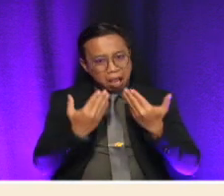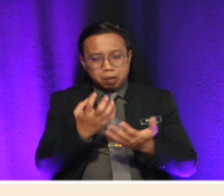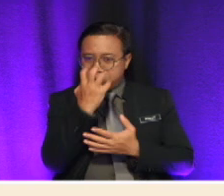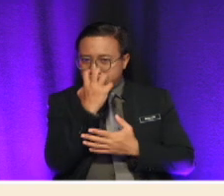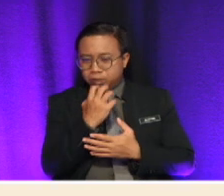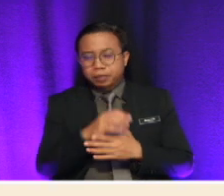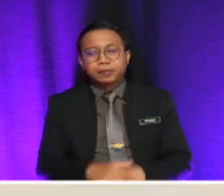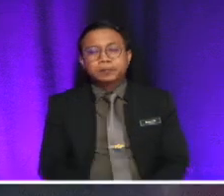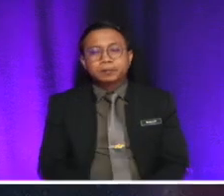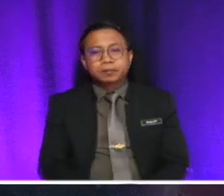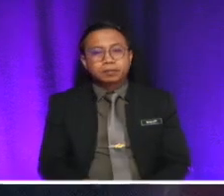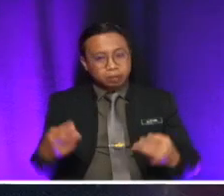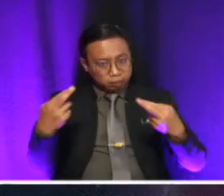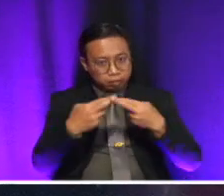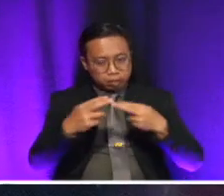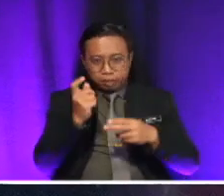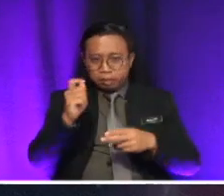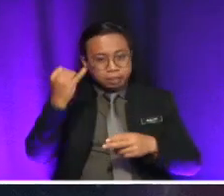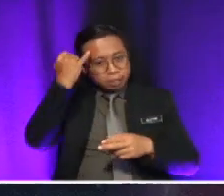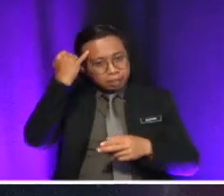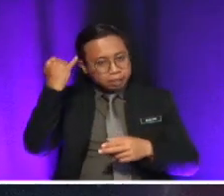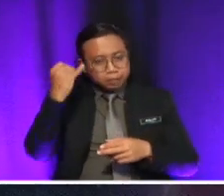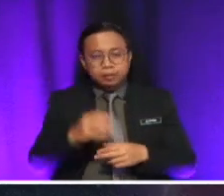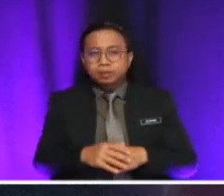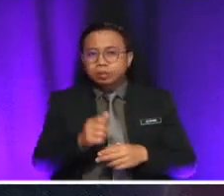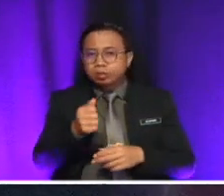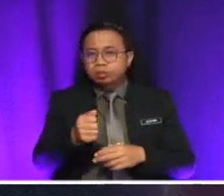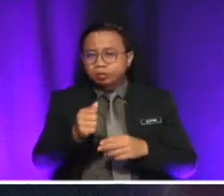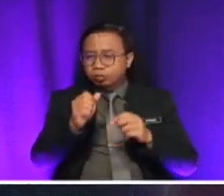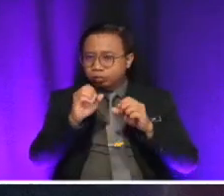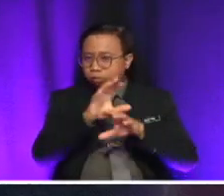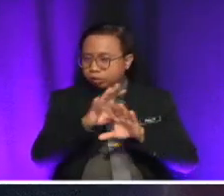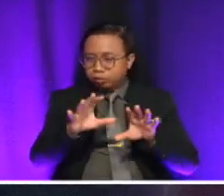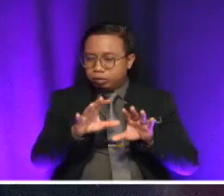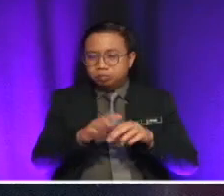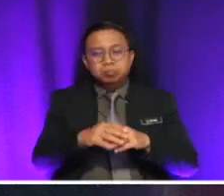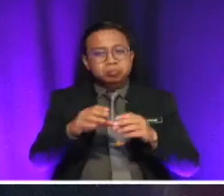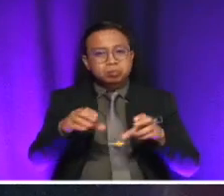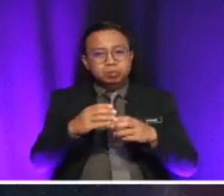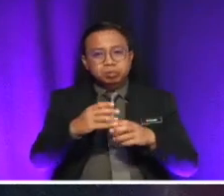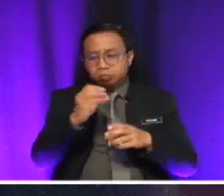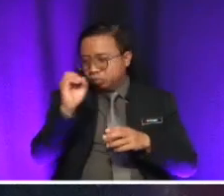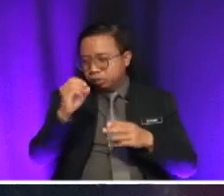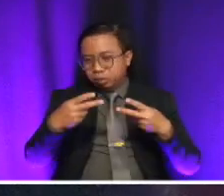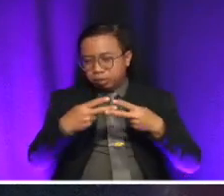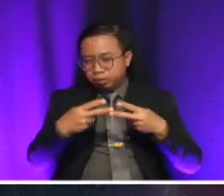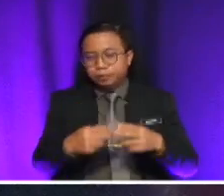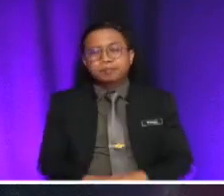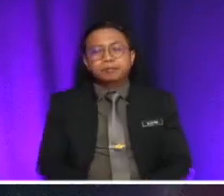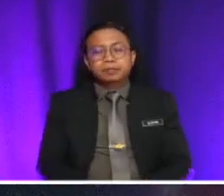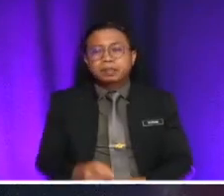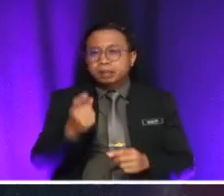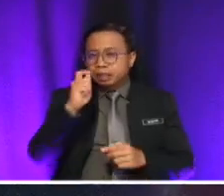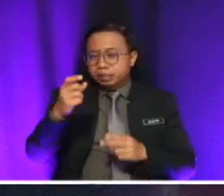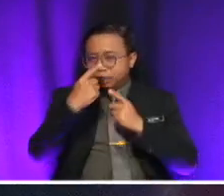you relate the idea? How annoying in the text? And the things that you couldn't do because the electricity disconnected, right? So the answer for